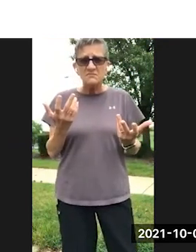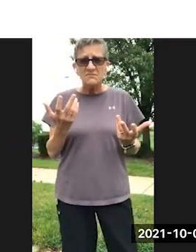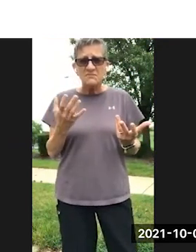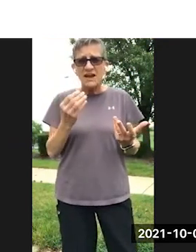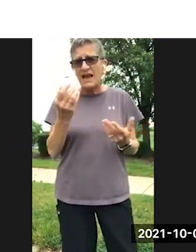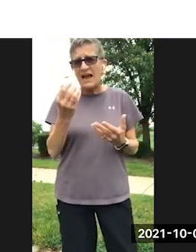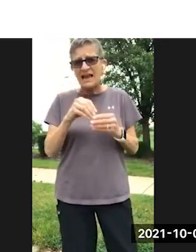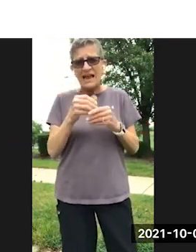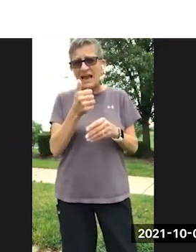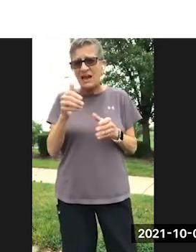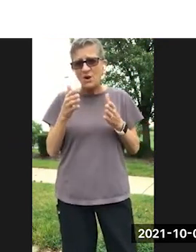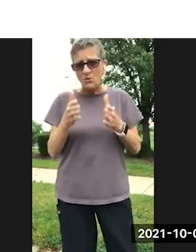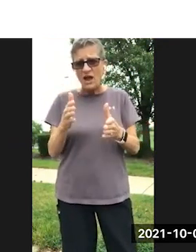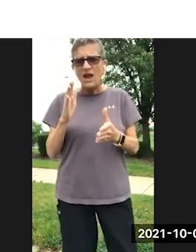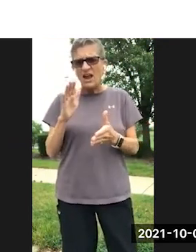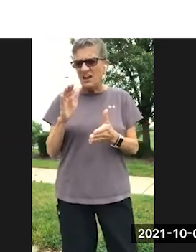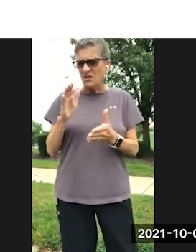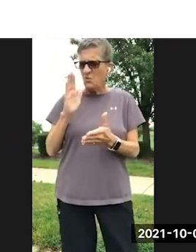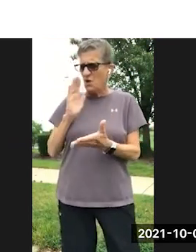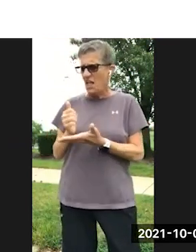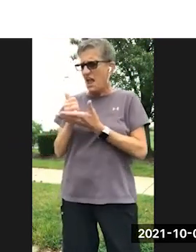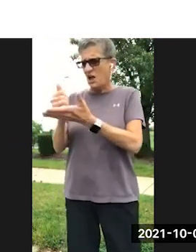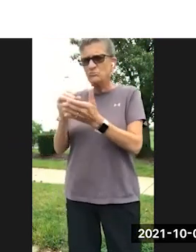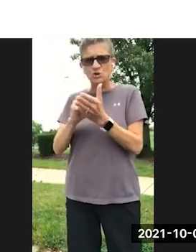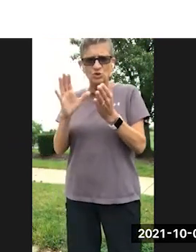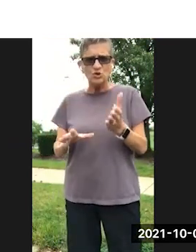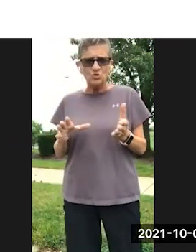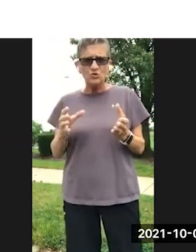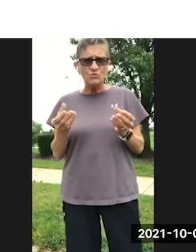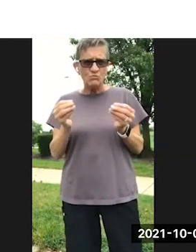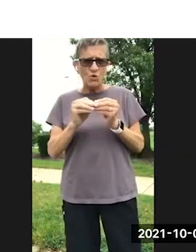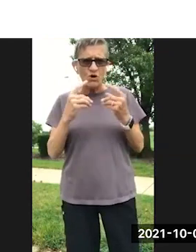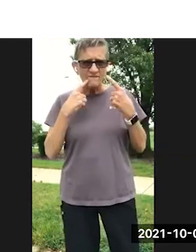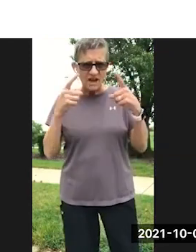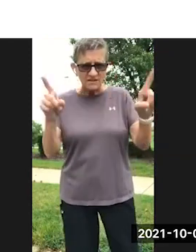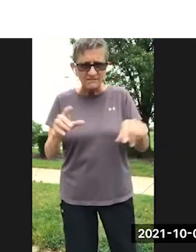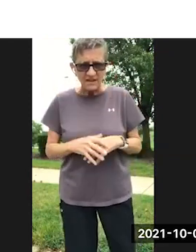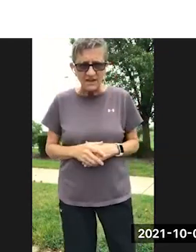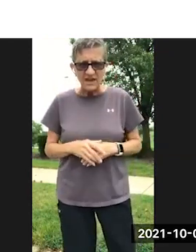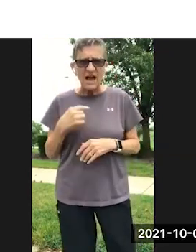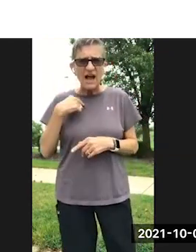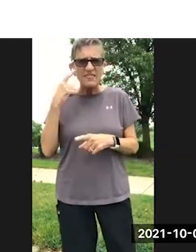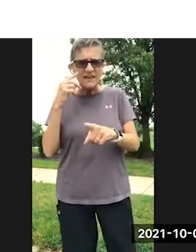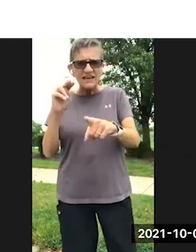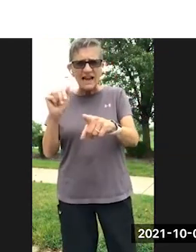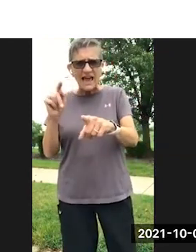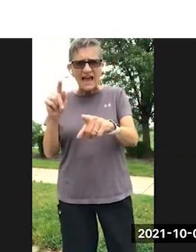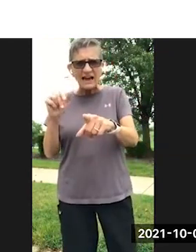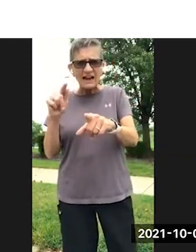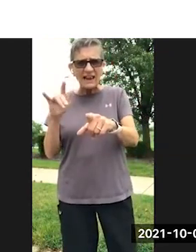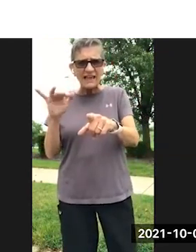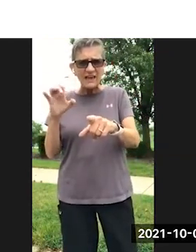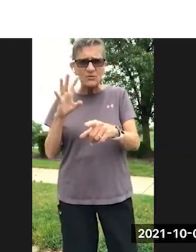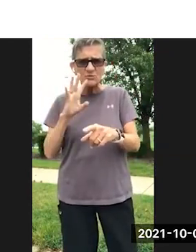way that would help a student learn more effectively. I think Natalie is going to talk about the next point.